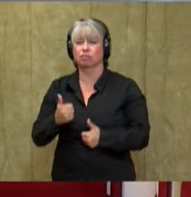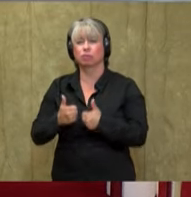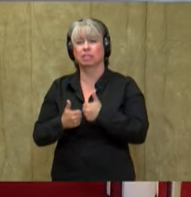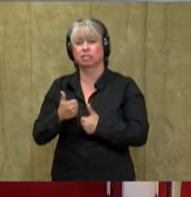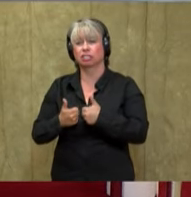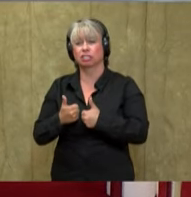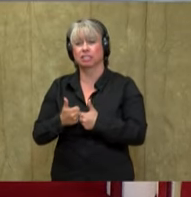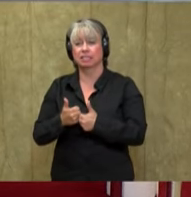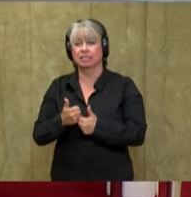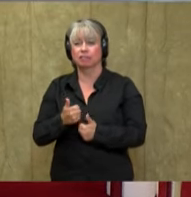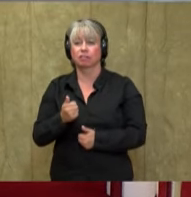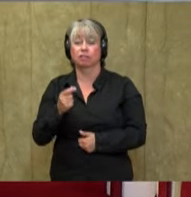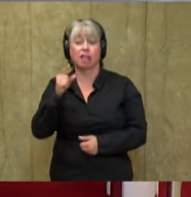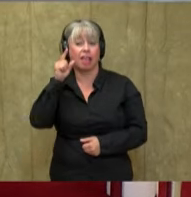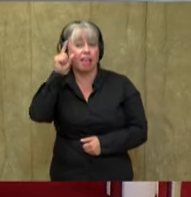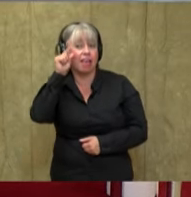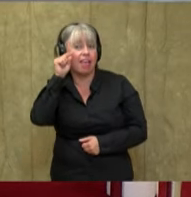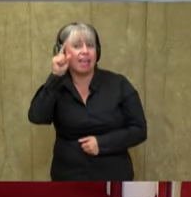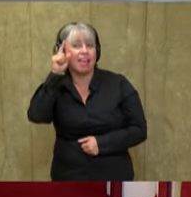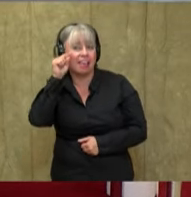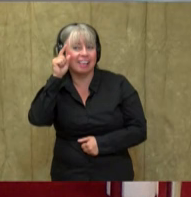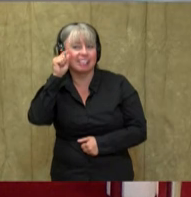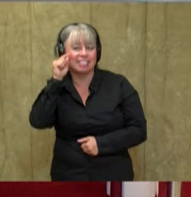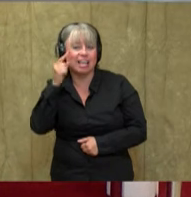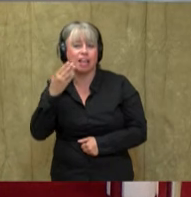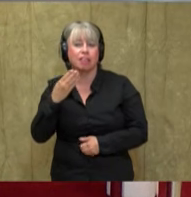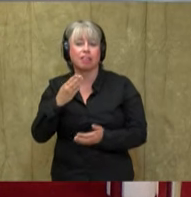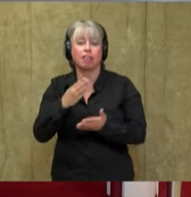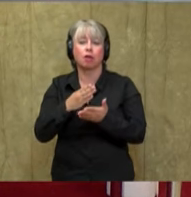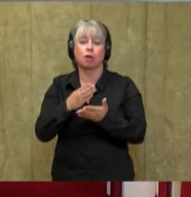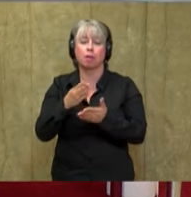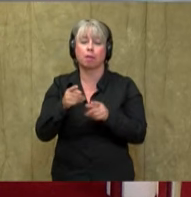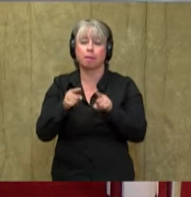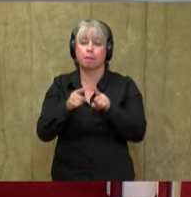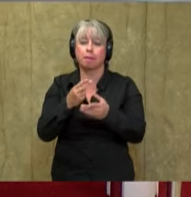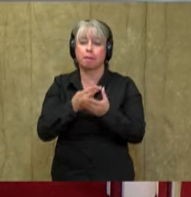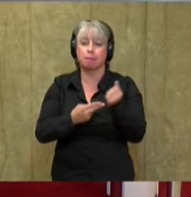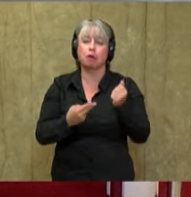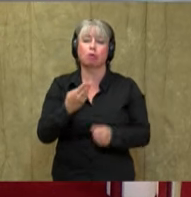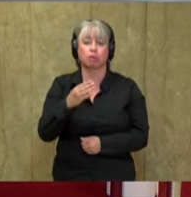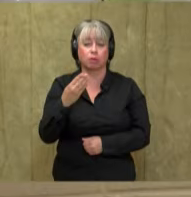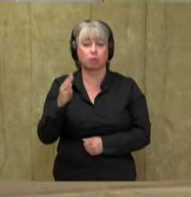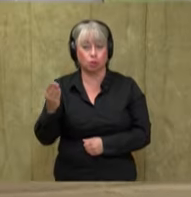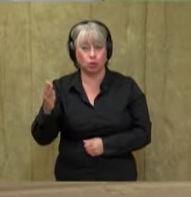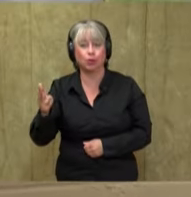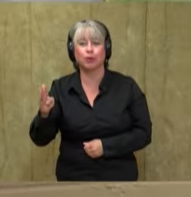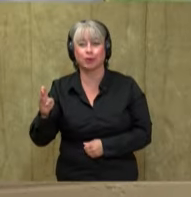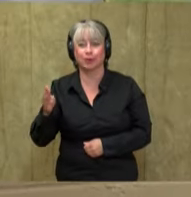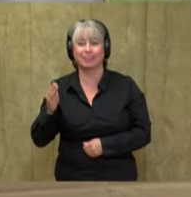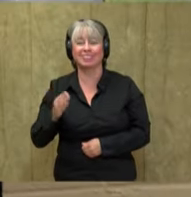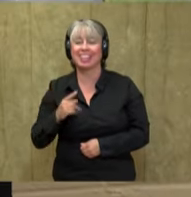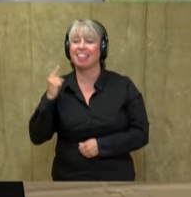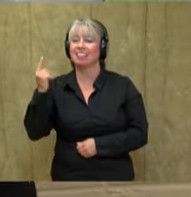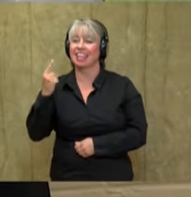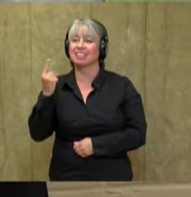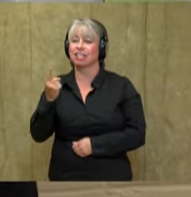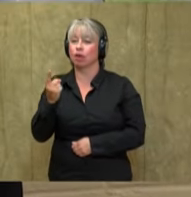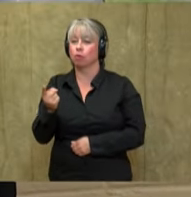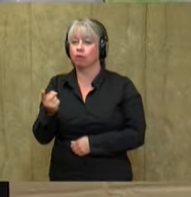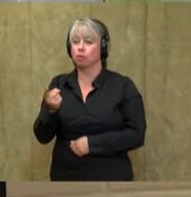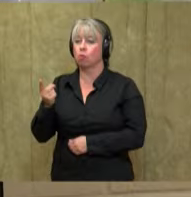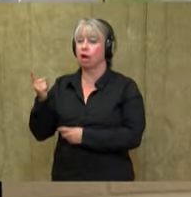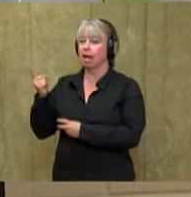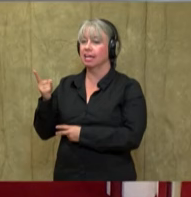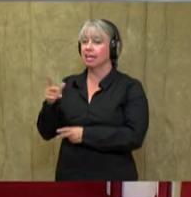And it's got a little hint for you there, since we both have blue on one of them, and it would be this one. This is the only one that has the